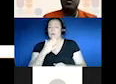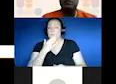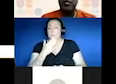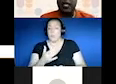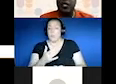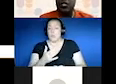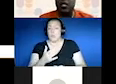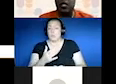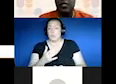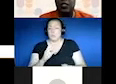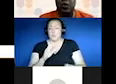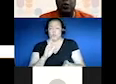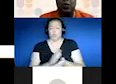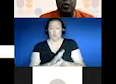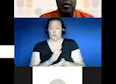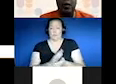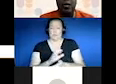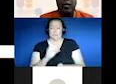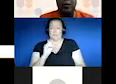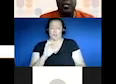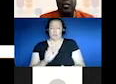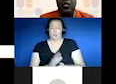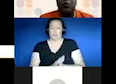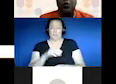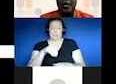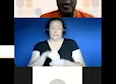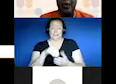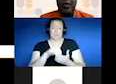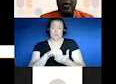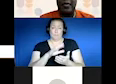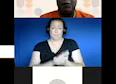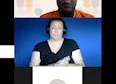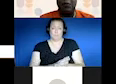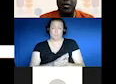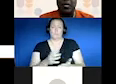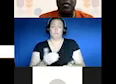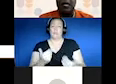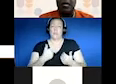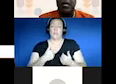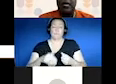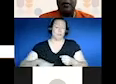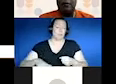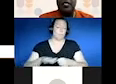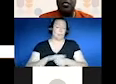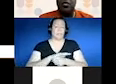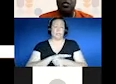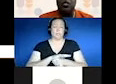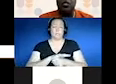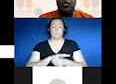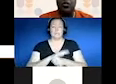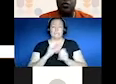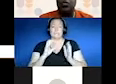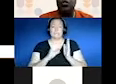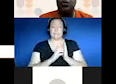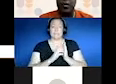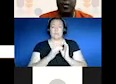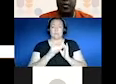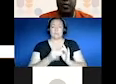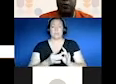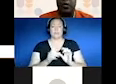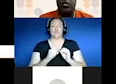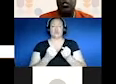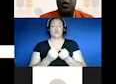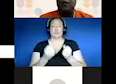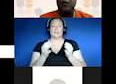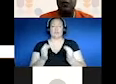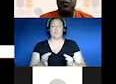our documentation. And so in our documentation, we have a complete section on social